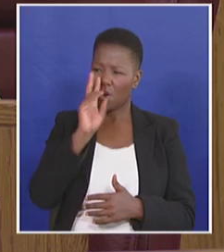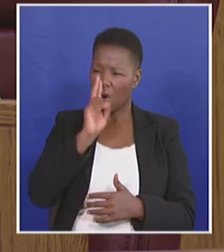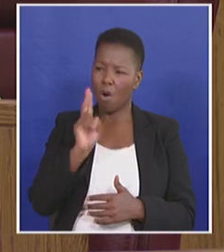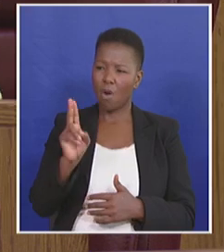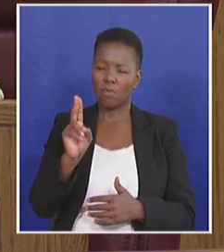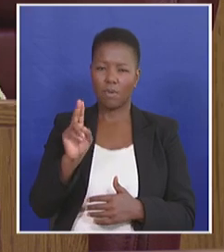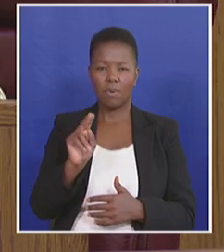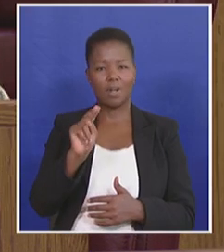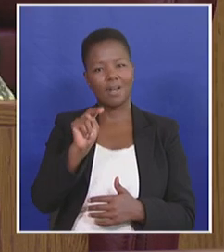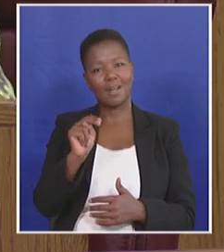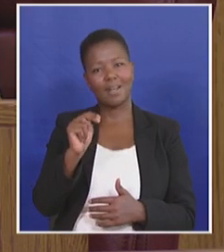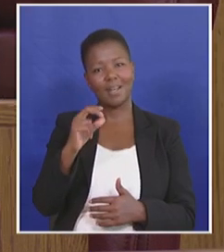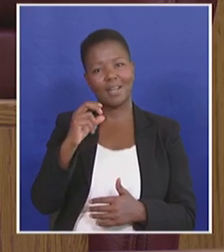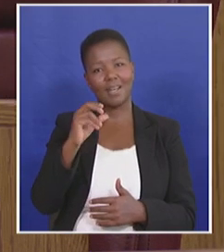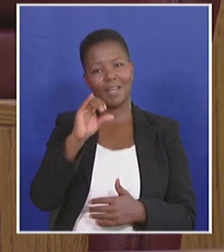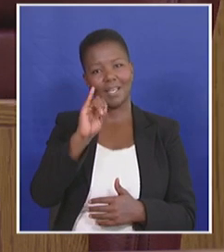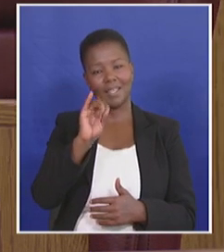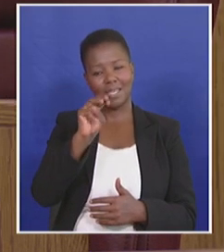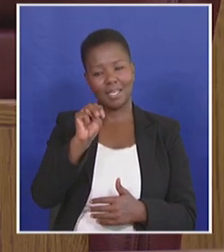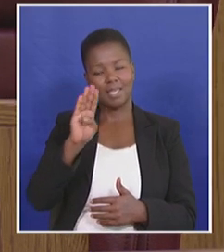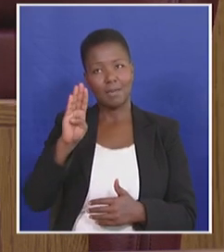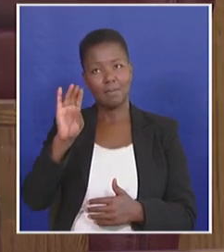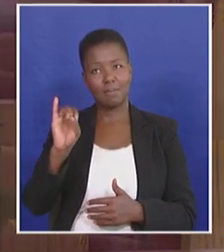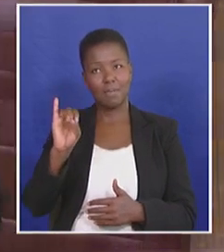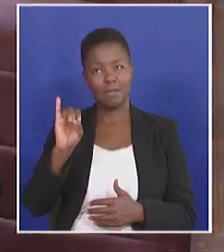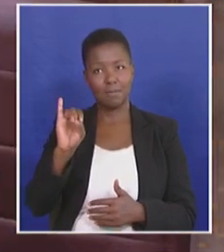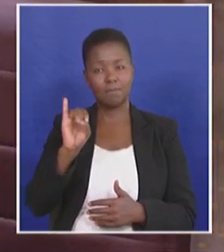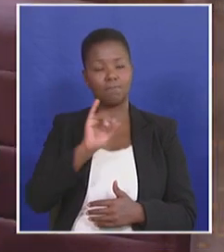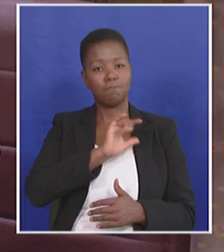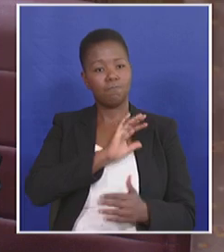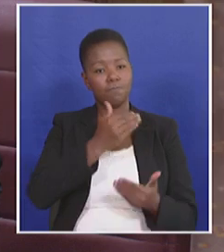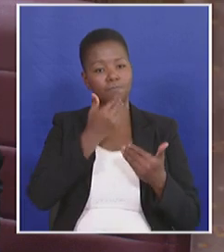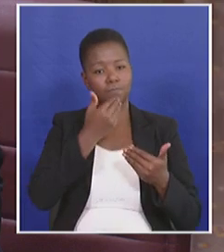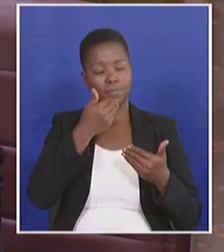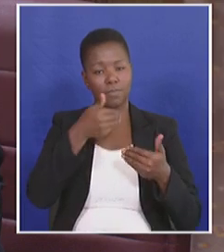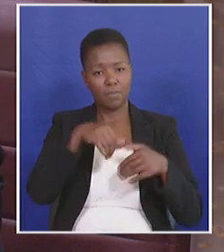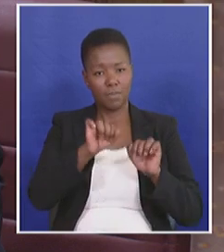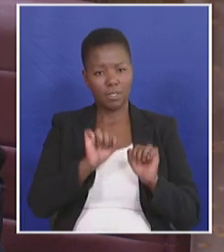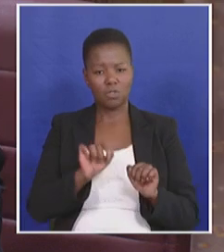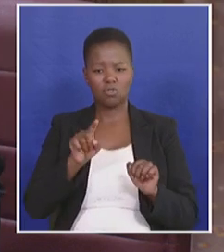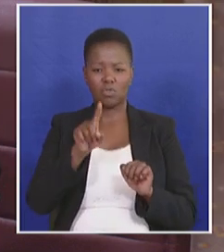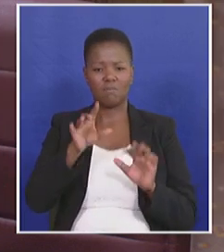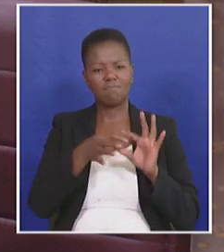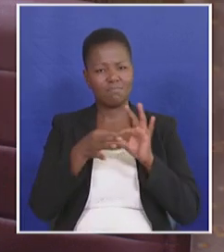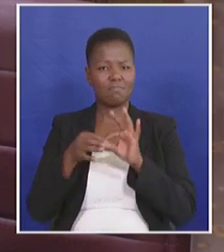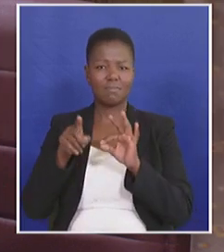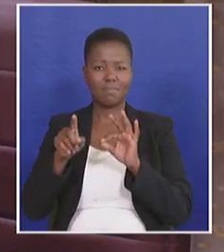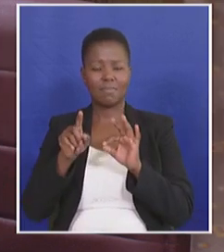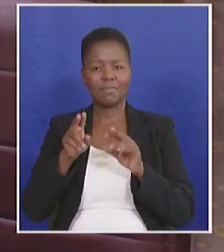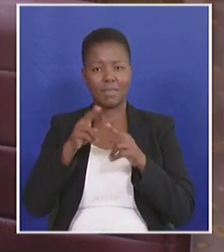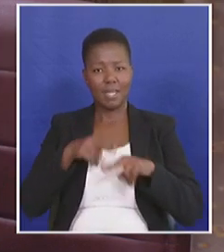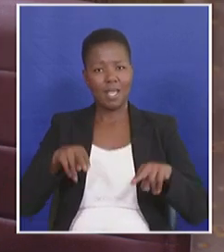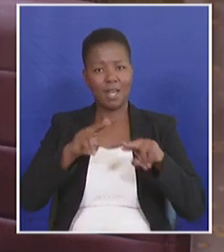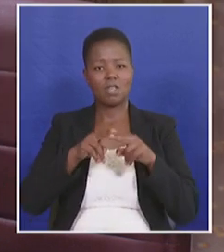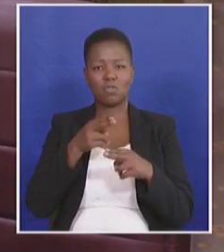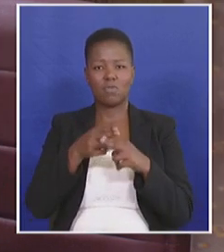Member Timbi to the Deputy Minister. Thanks, Chairperson. This relates to the progress being made by the National Forum on the Legal